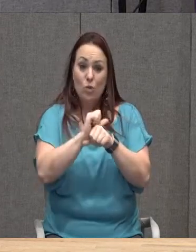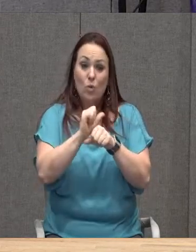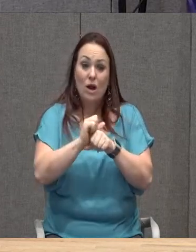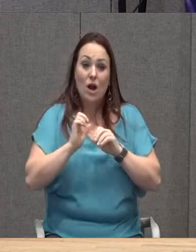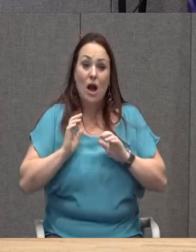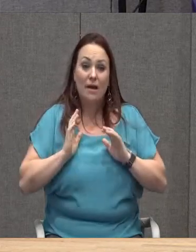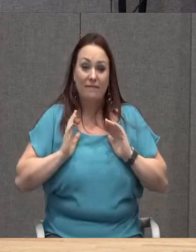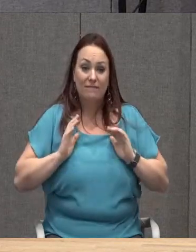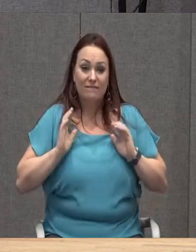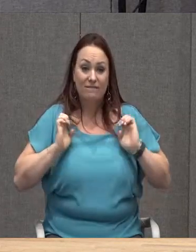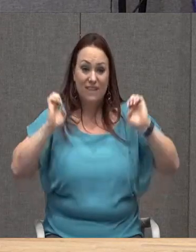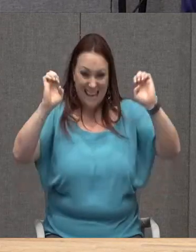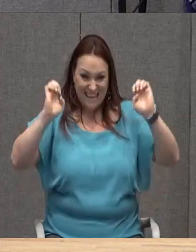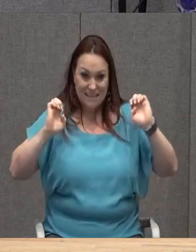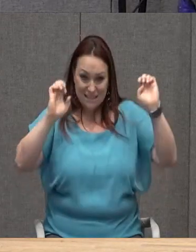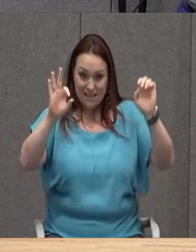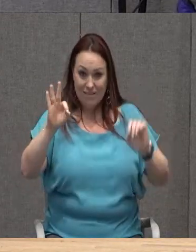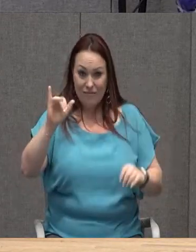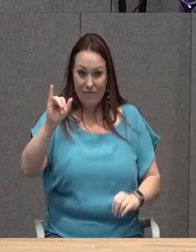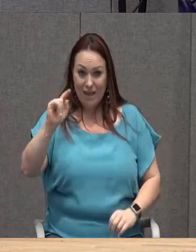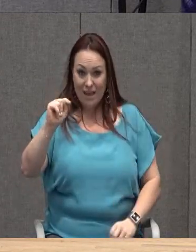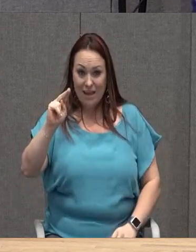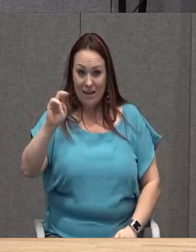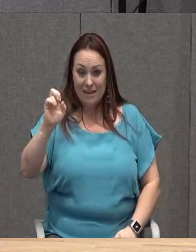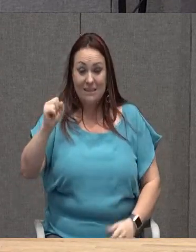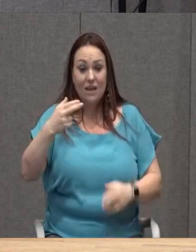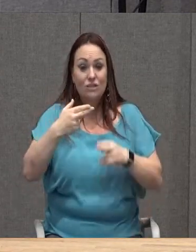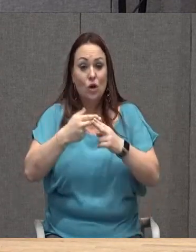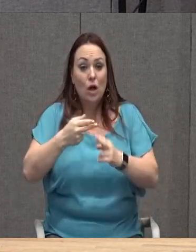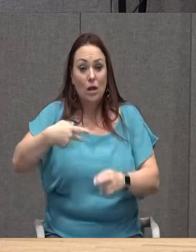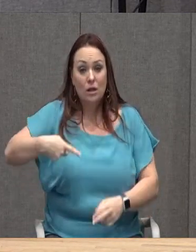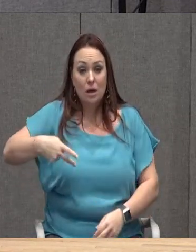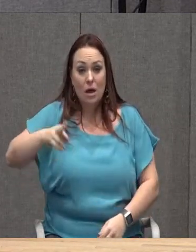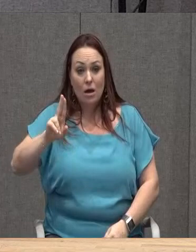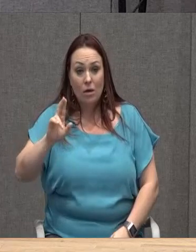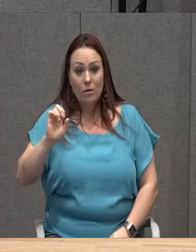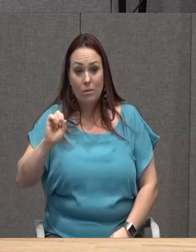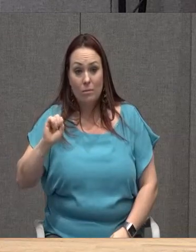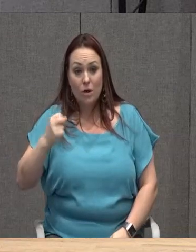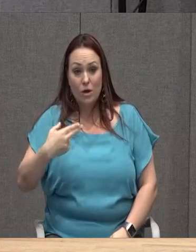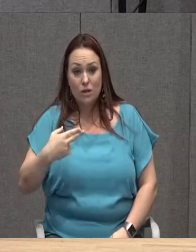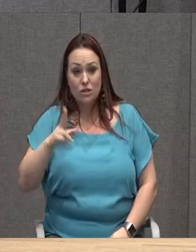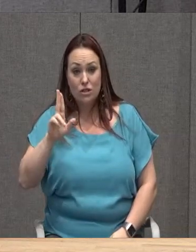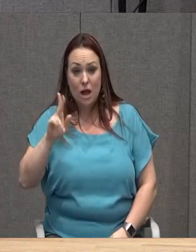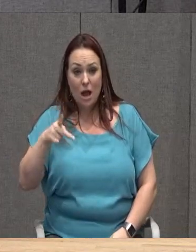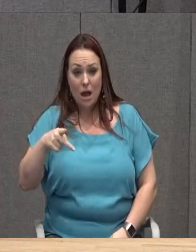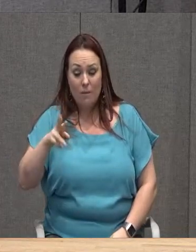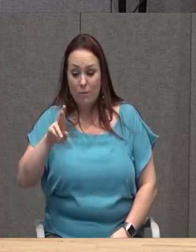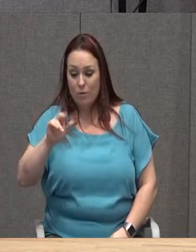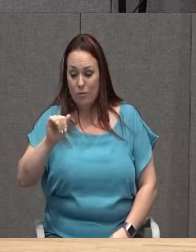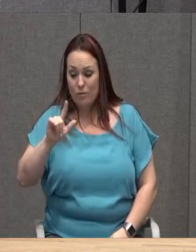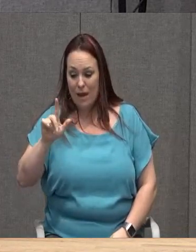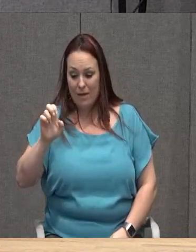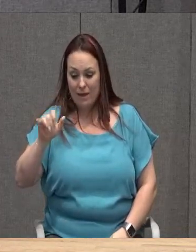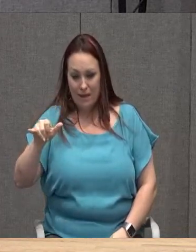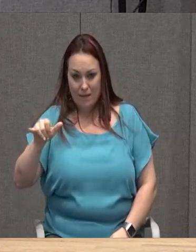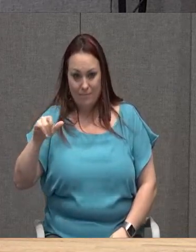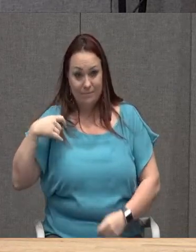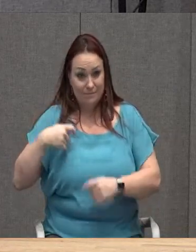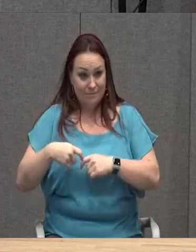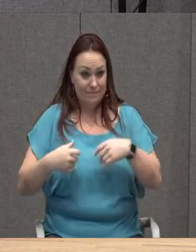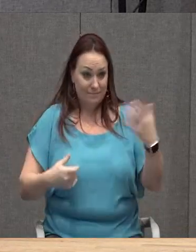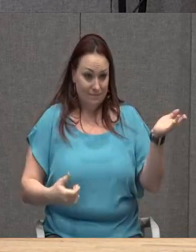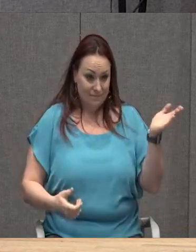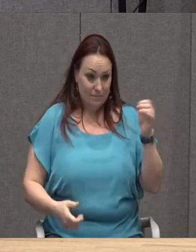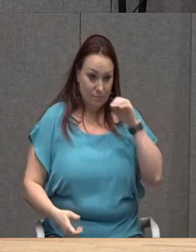a push-up rally. Ahora vamos a jugar un tercer juego porque estamos empatados